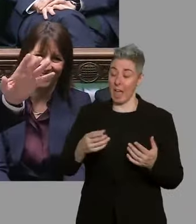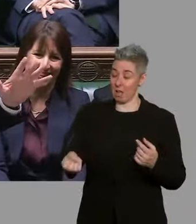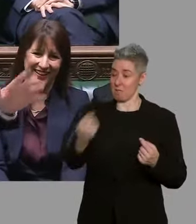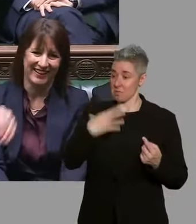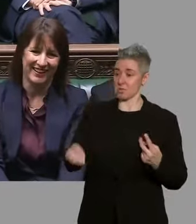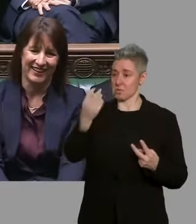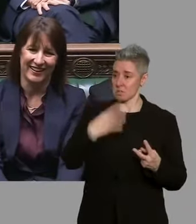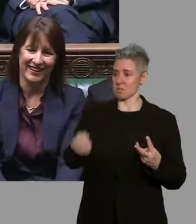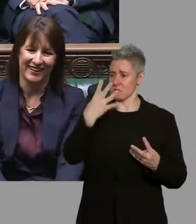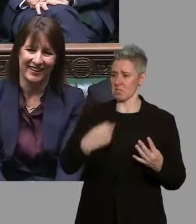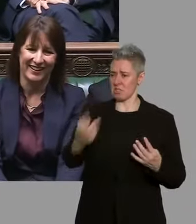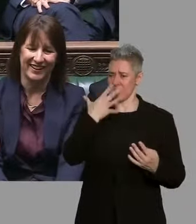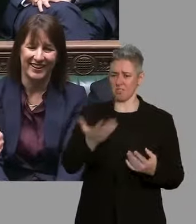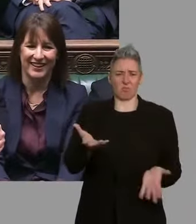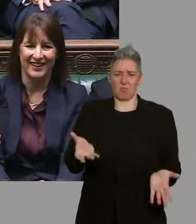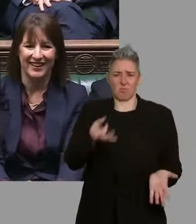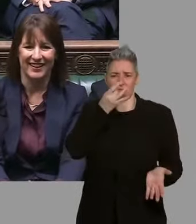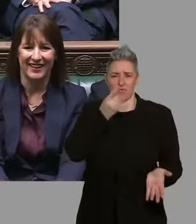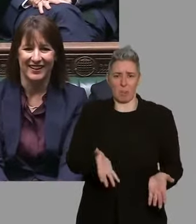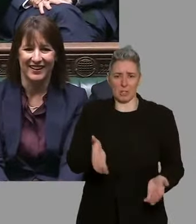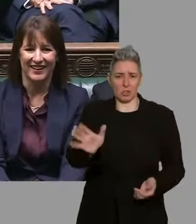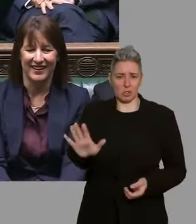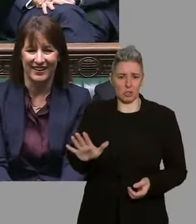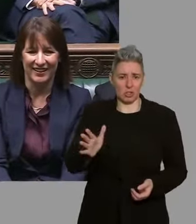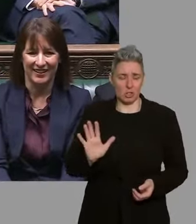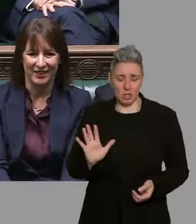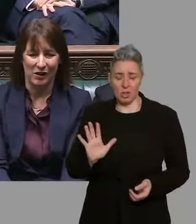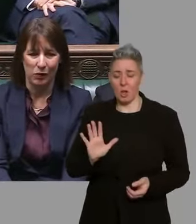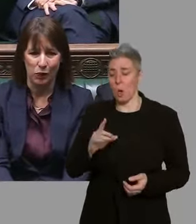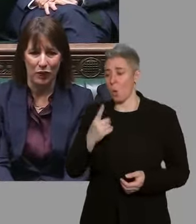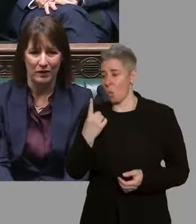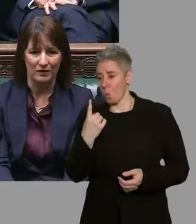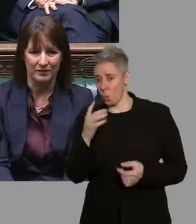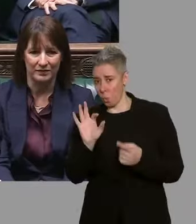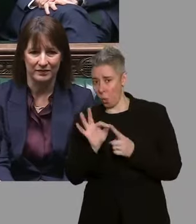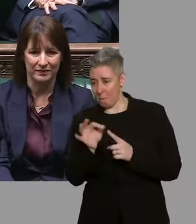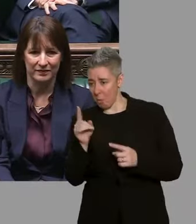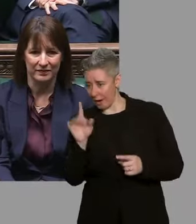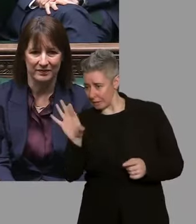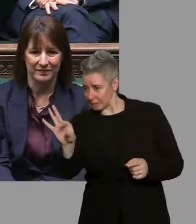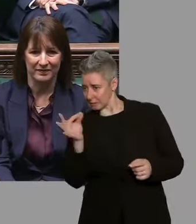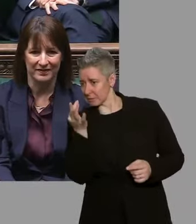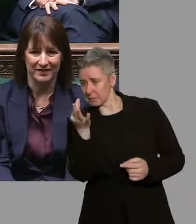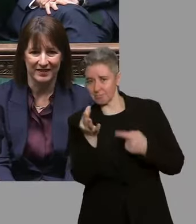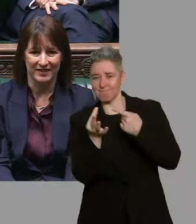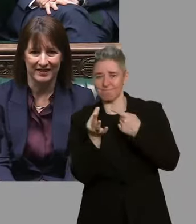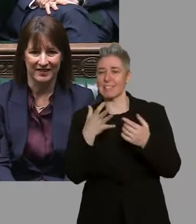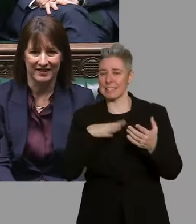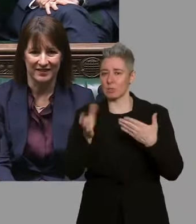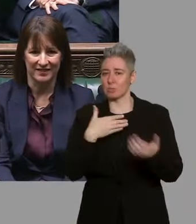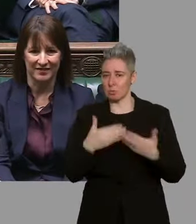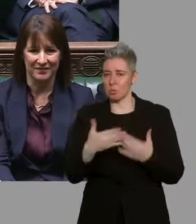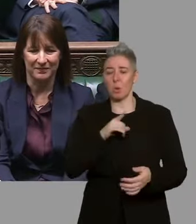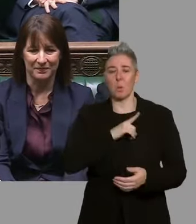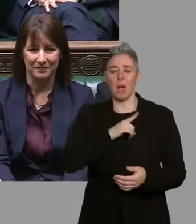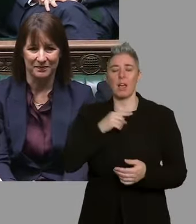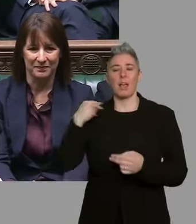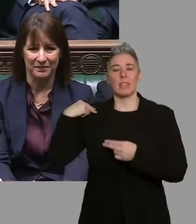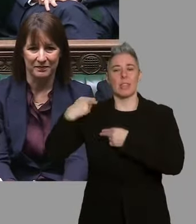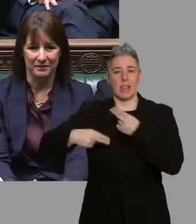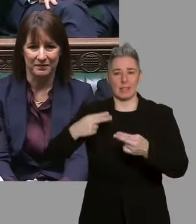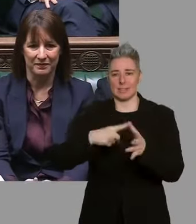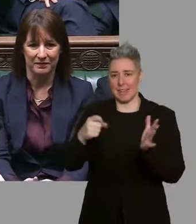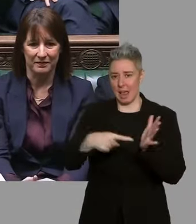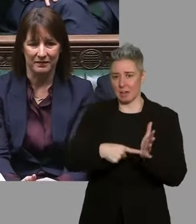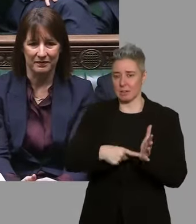there is one point that I need to address, because it's the Legacy Act, and it will be of real interest across the House. That